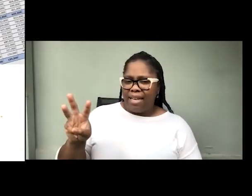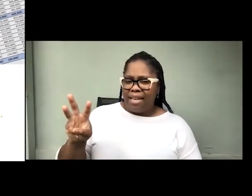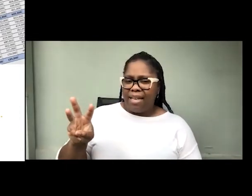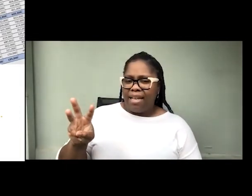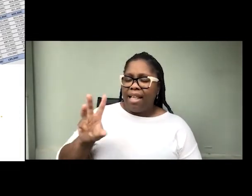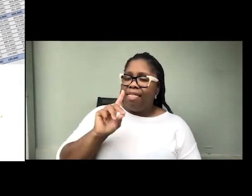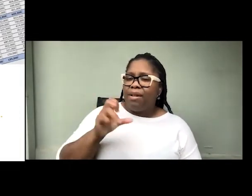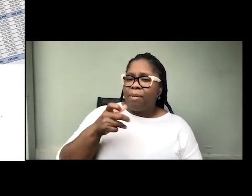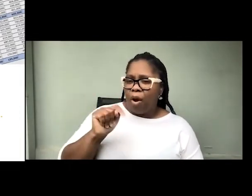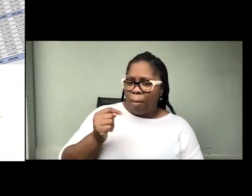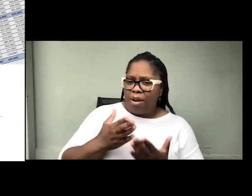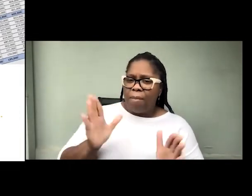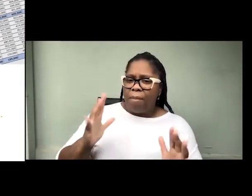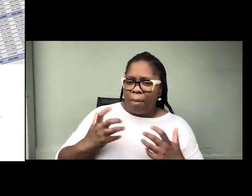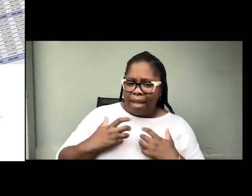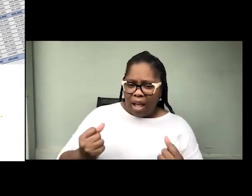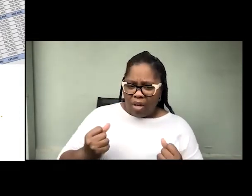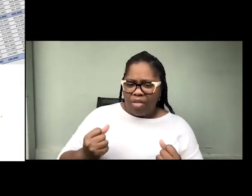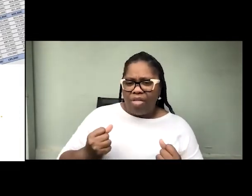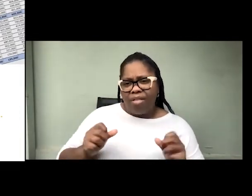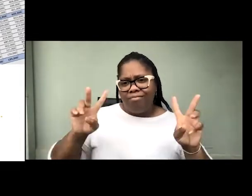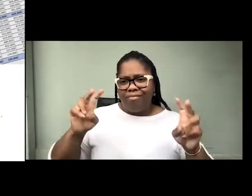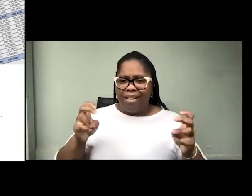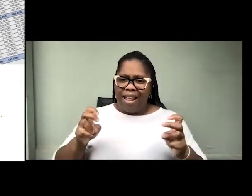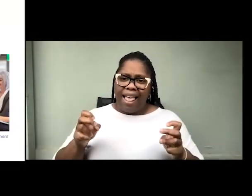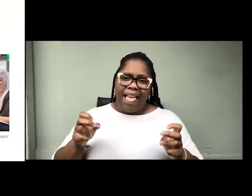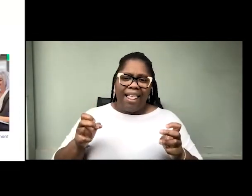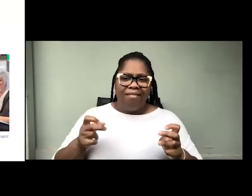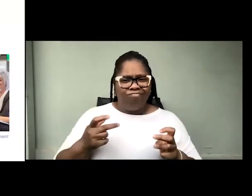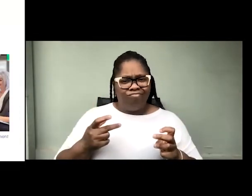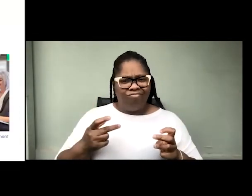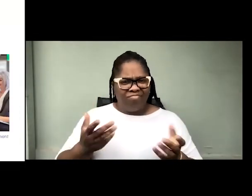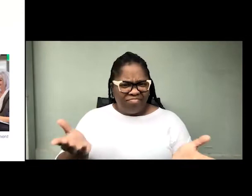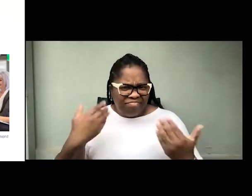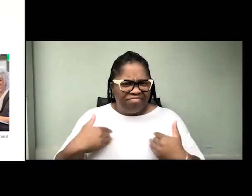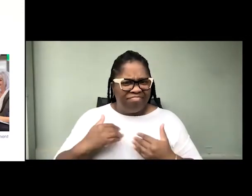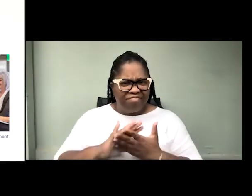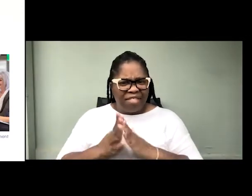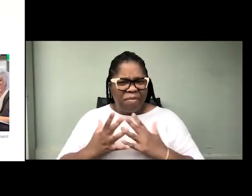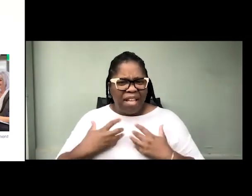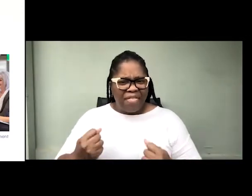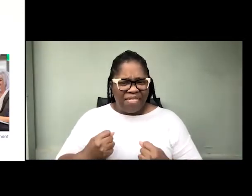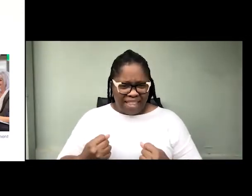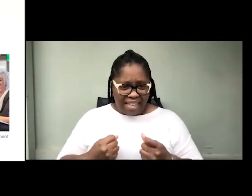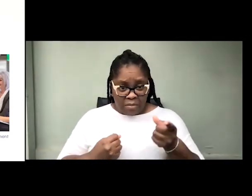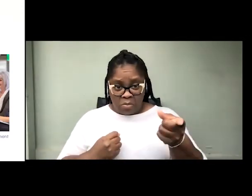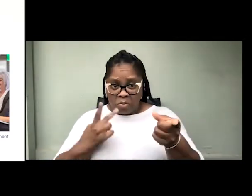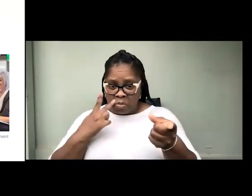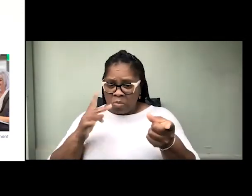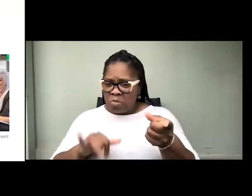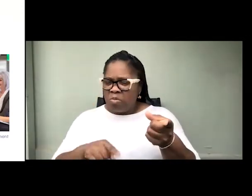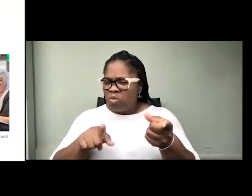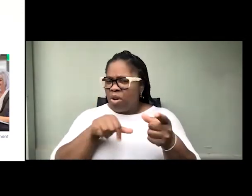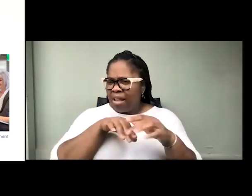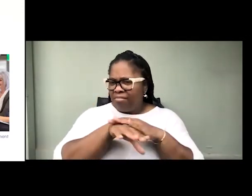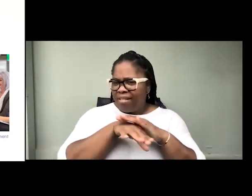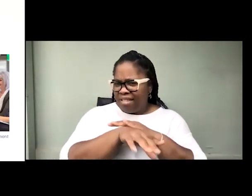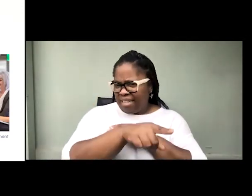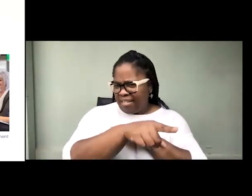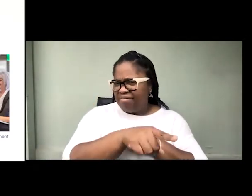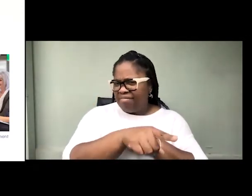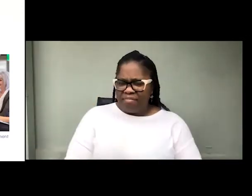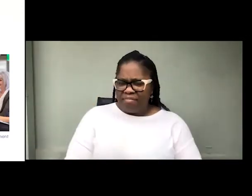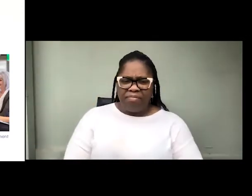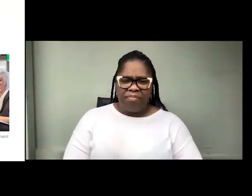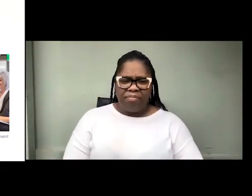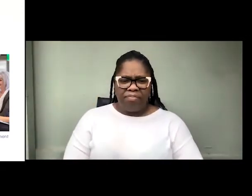the Department of Public Health and their Let's Get Healthy California platform. And here it is. You can go ahead and you can access it on our landing